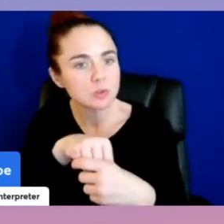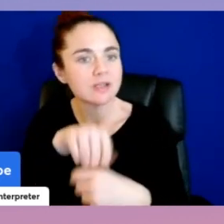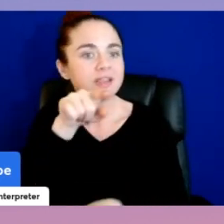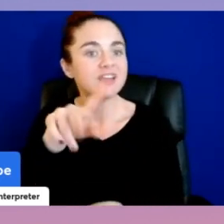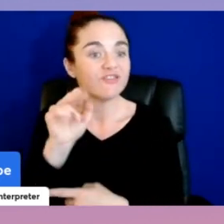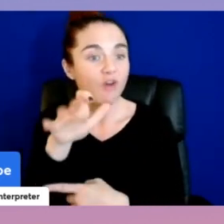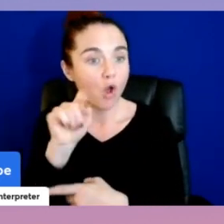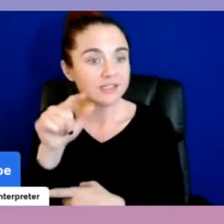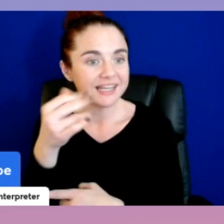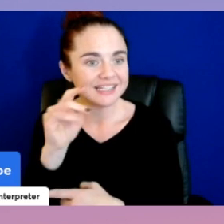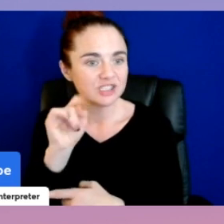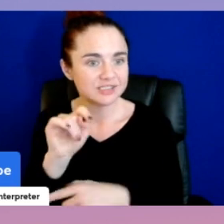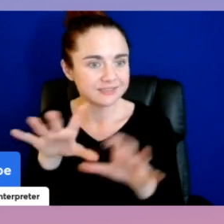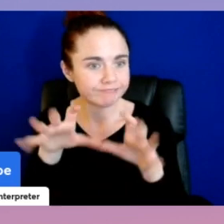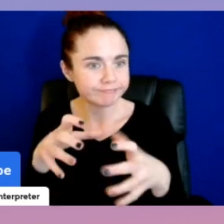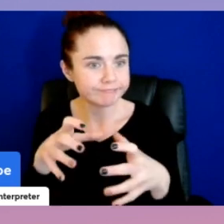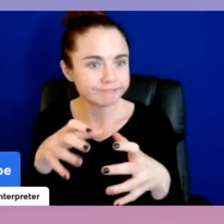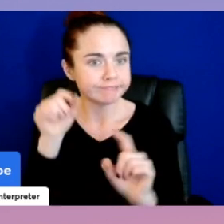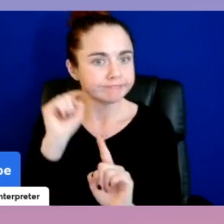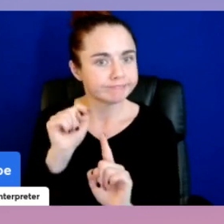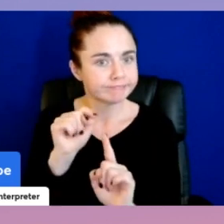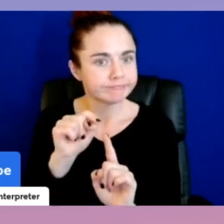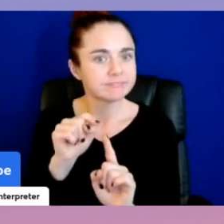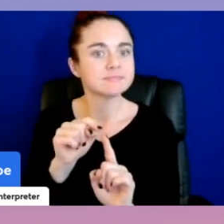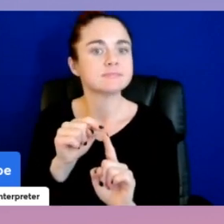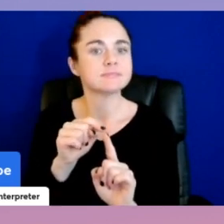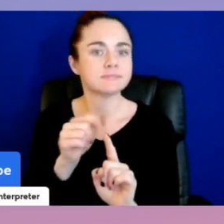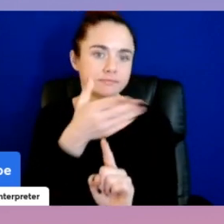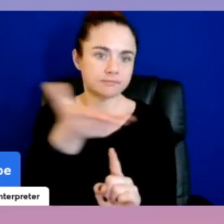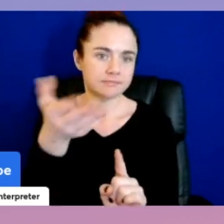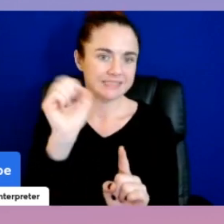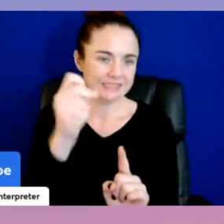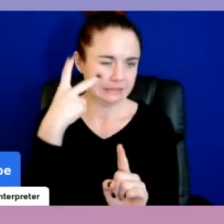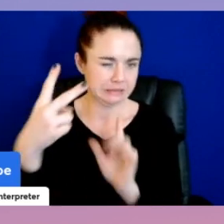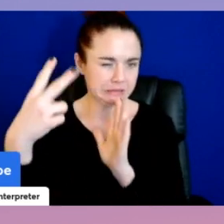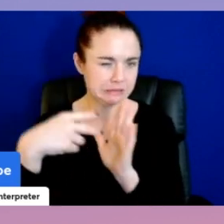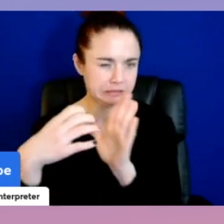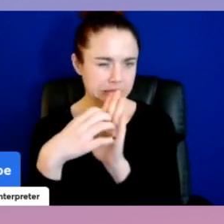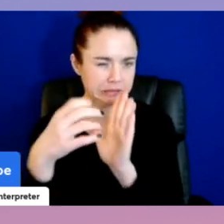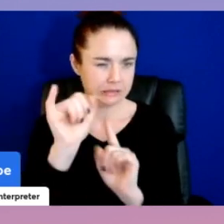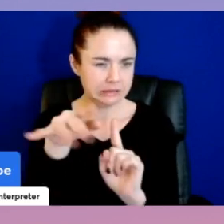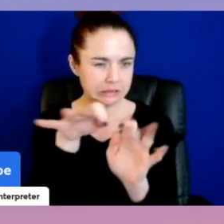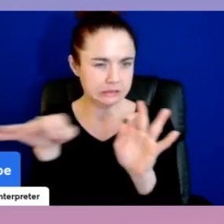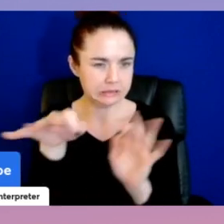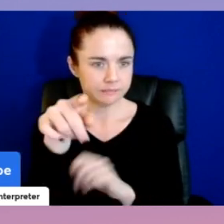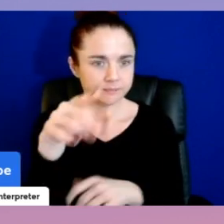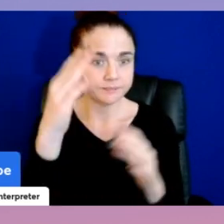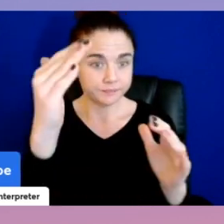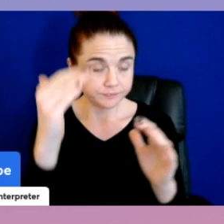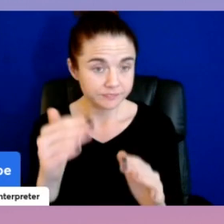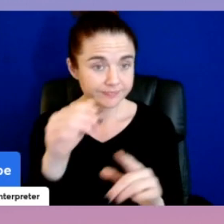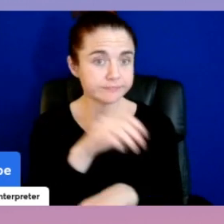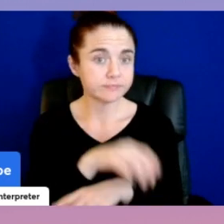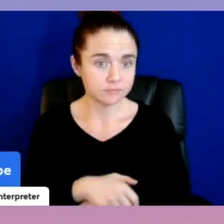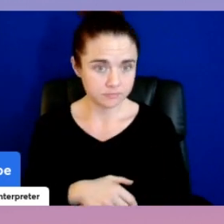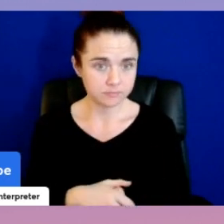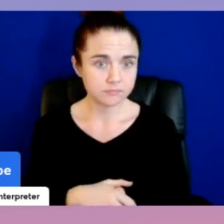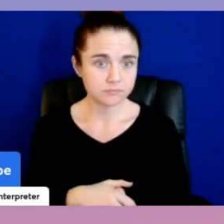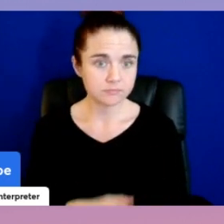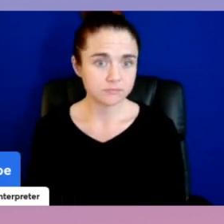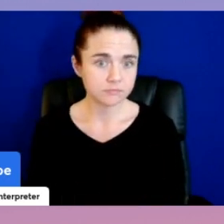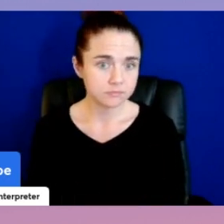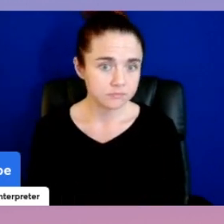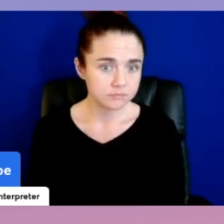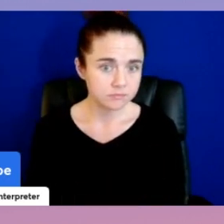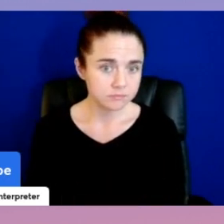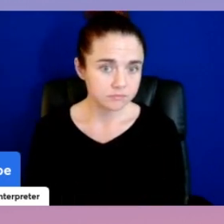that render Vault secrets to a shared memory volume using Vault agent templates. The app containers within this pod